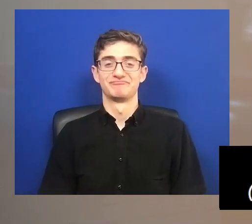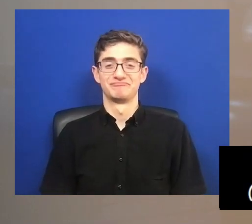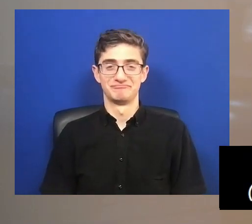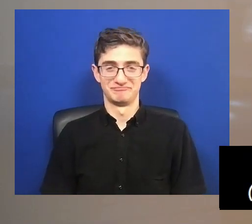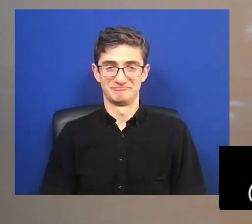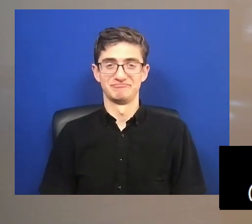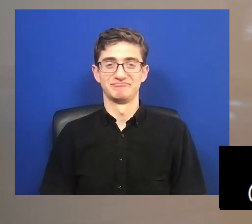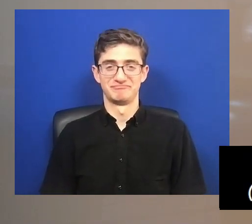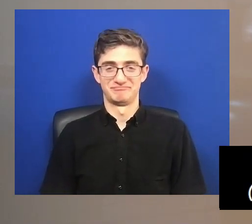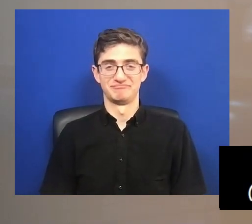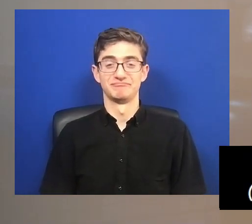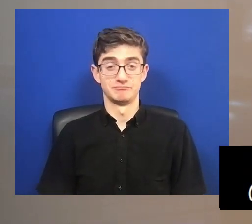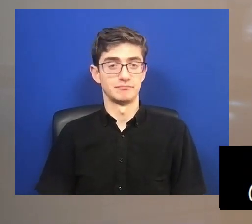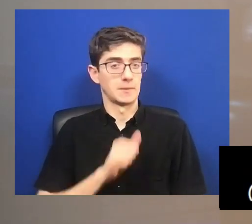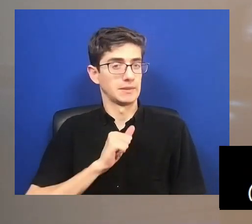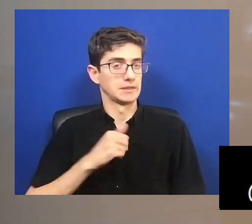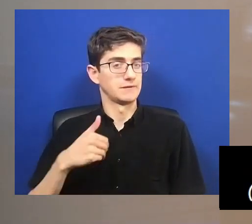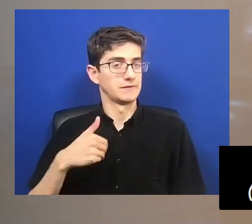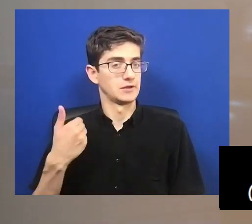I was young once.